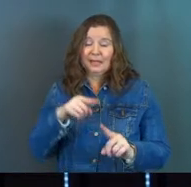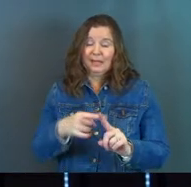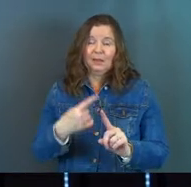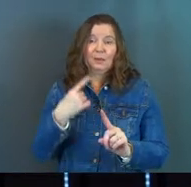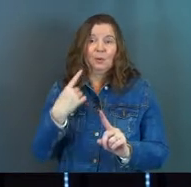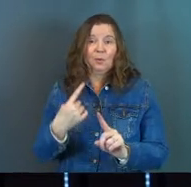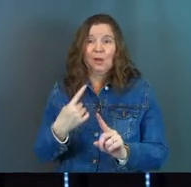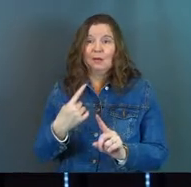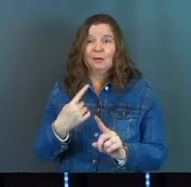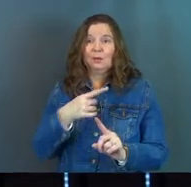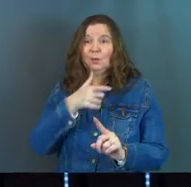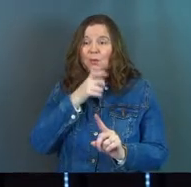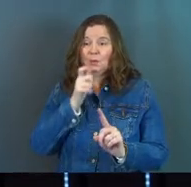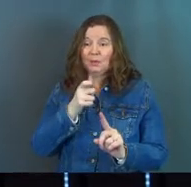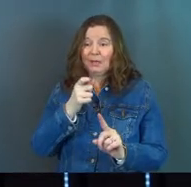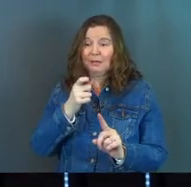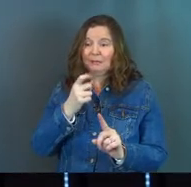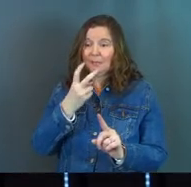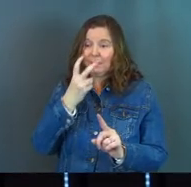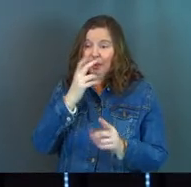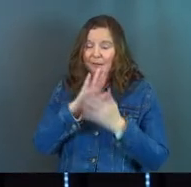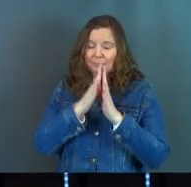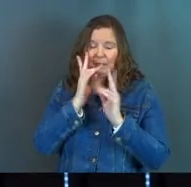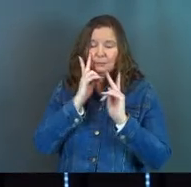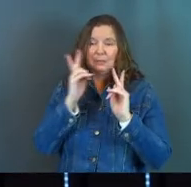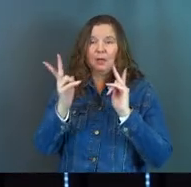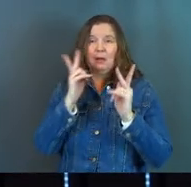He's the one who gave sight to the blind.